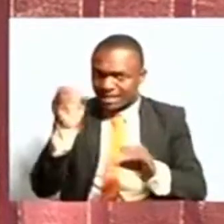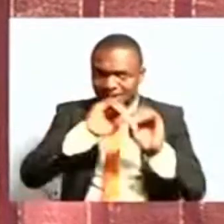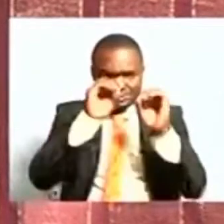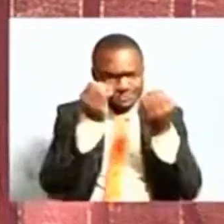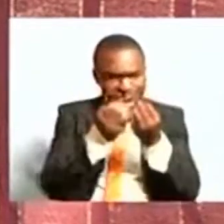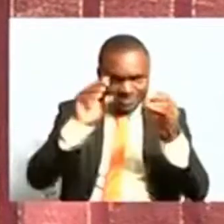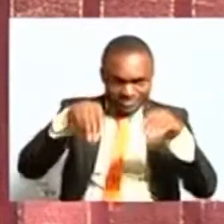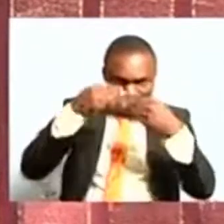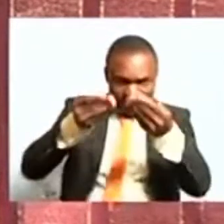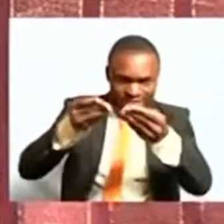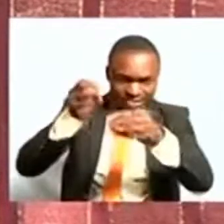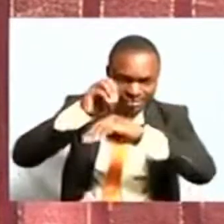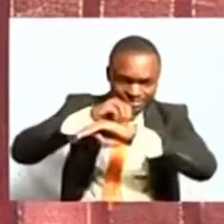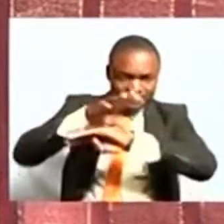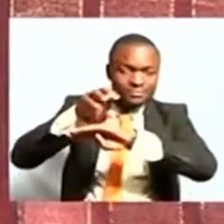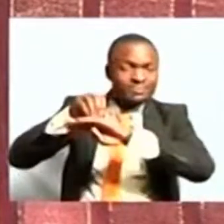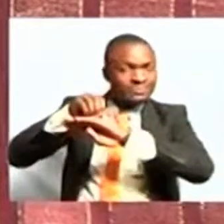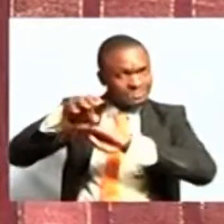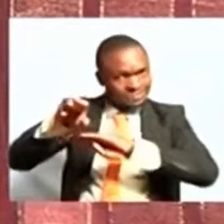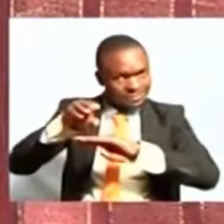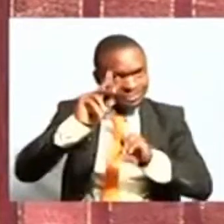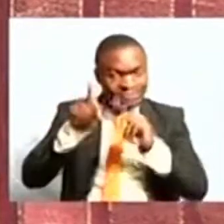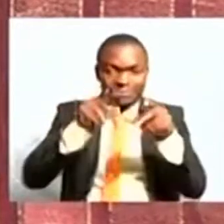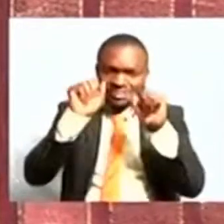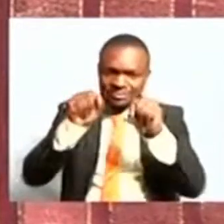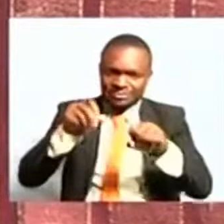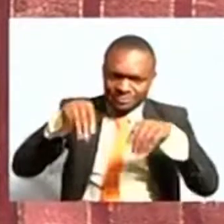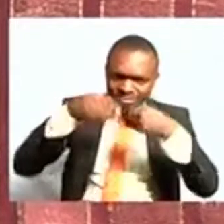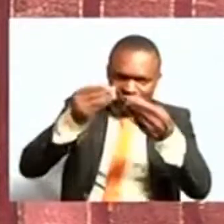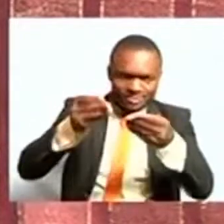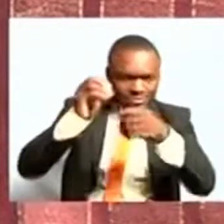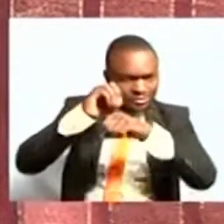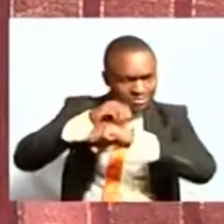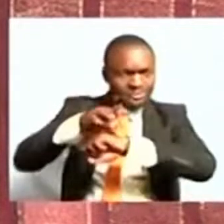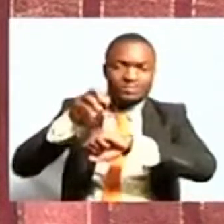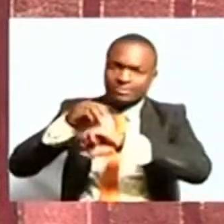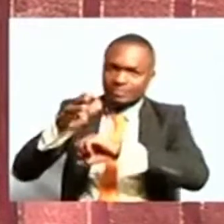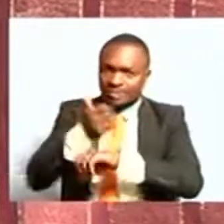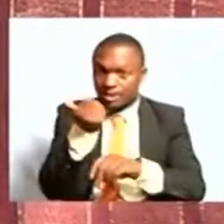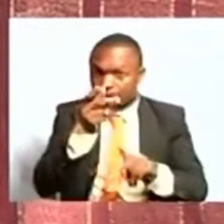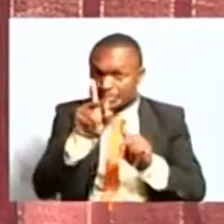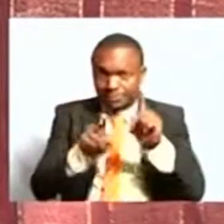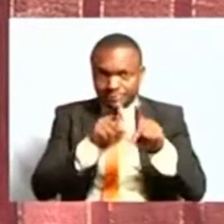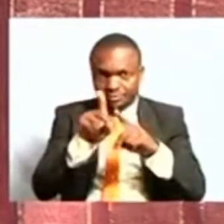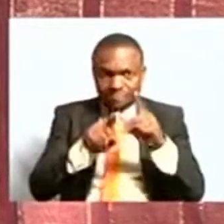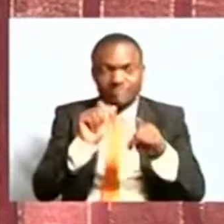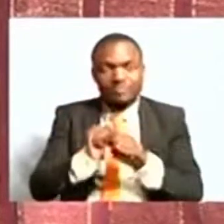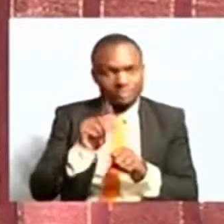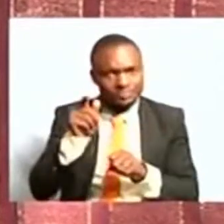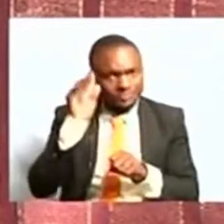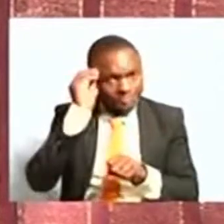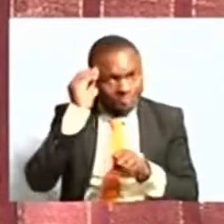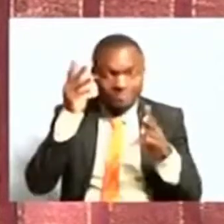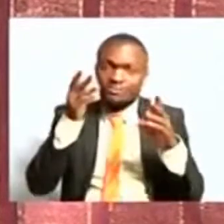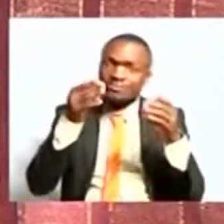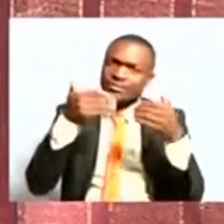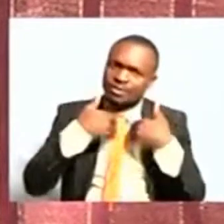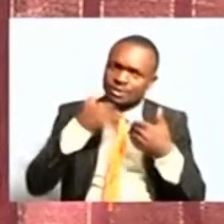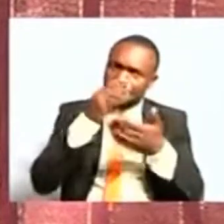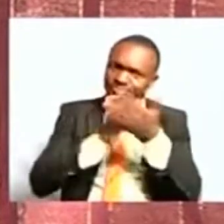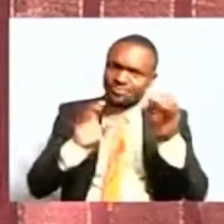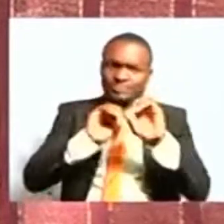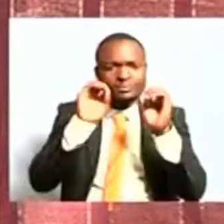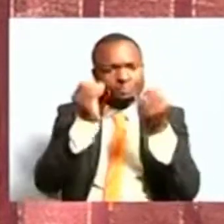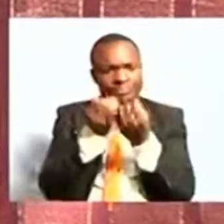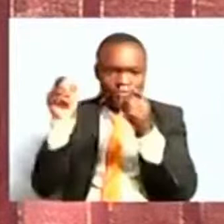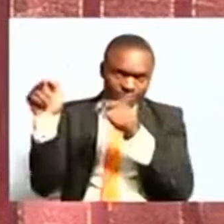do offer that counseling. So people can offer counseling. And then there are other people. I know we have some organizations that have